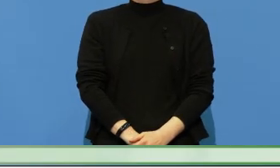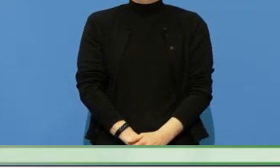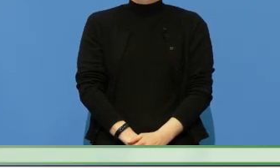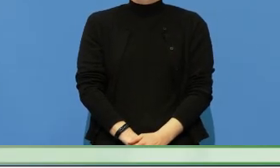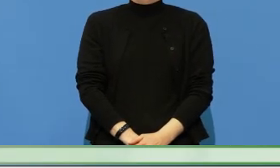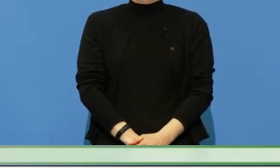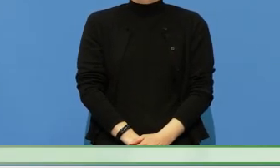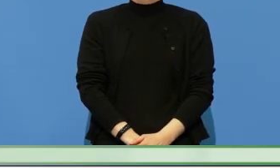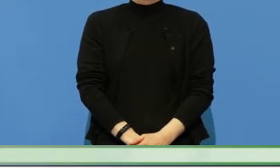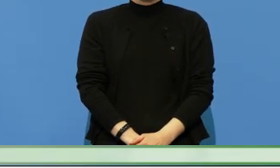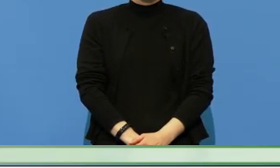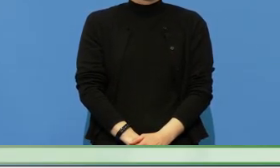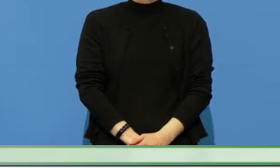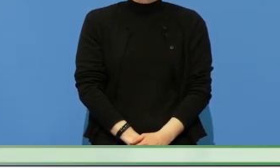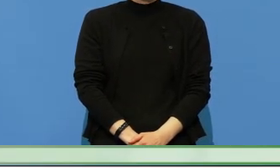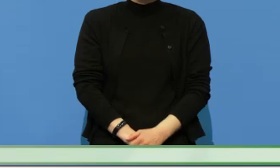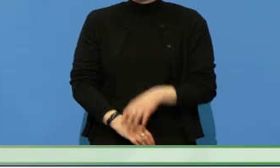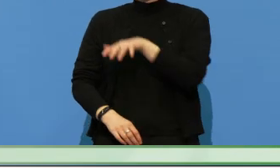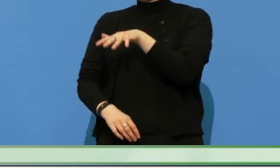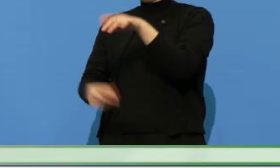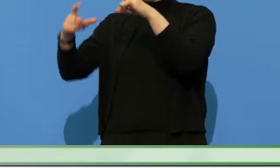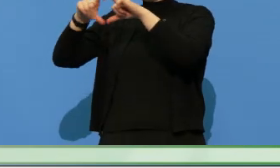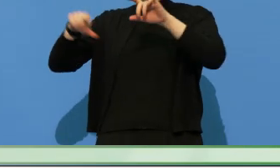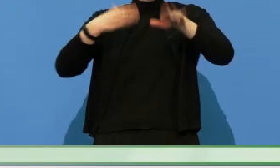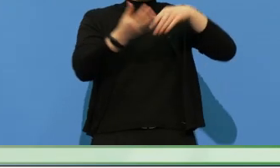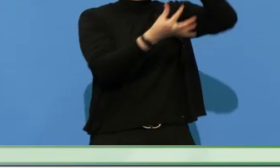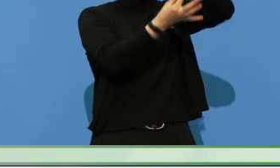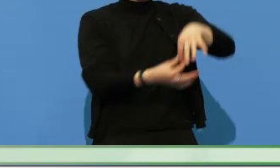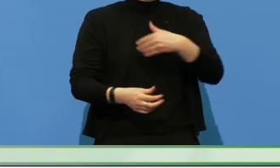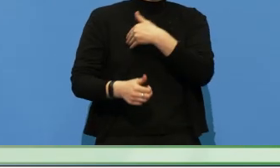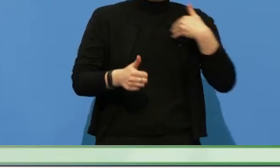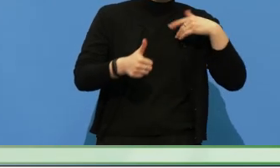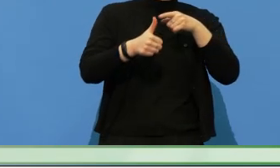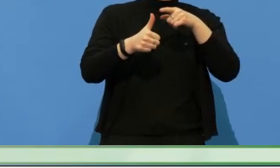example, Skanska is international, and Bureau Happold is also the international